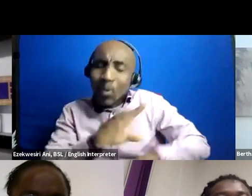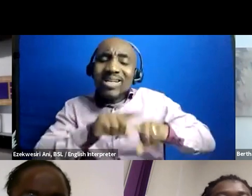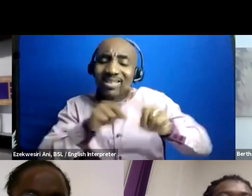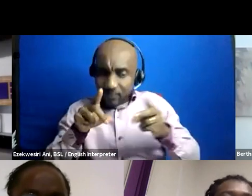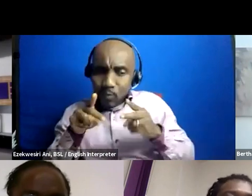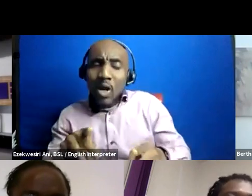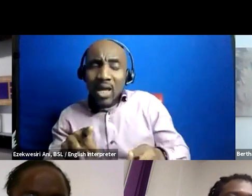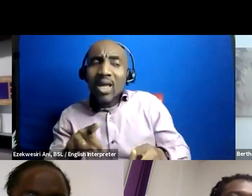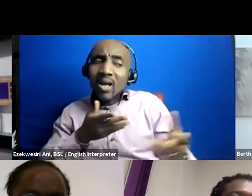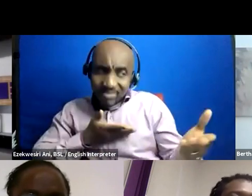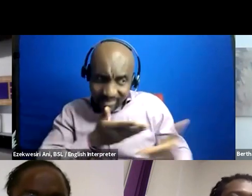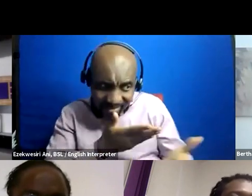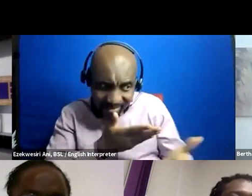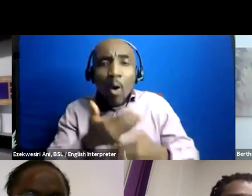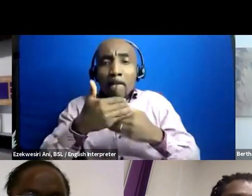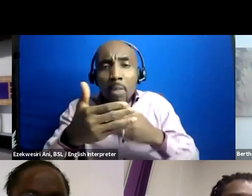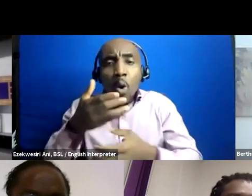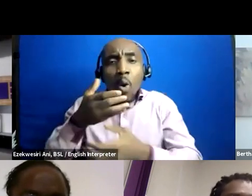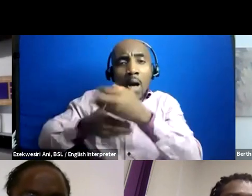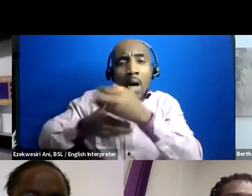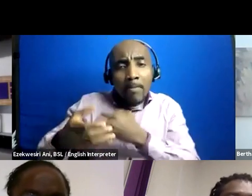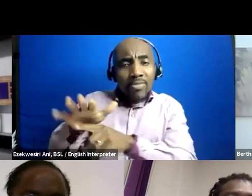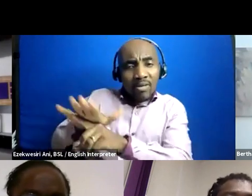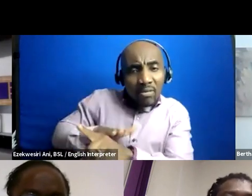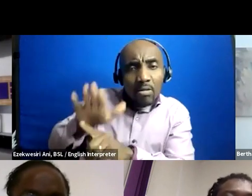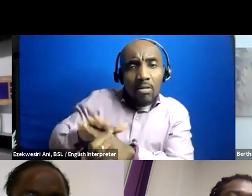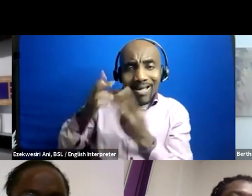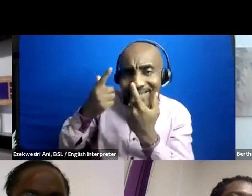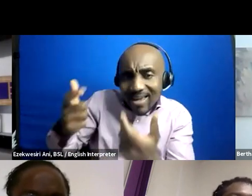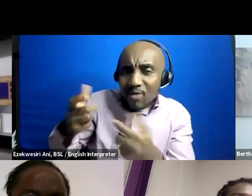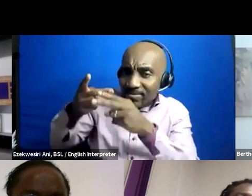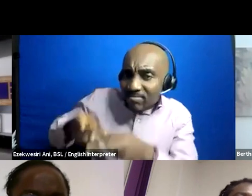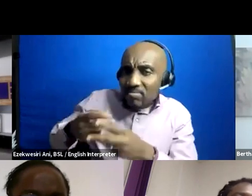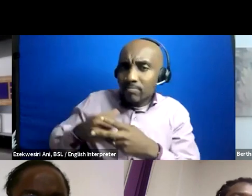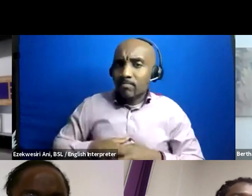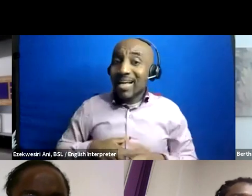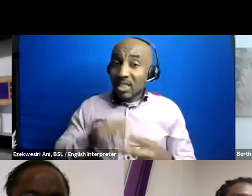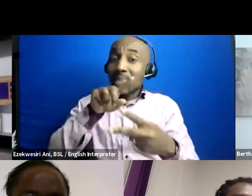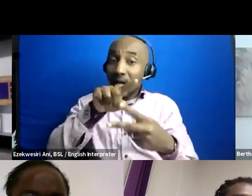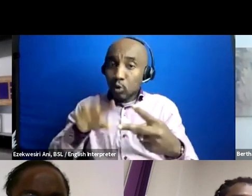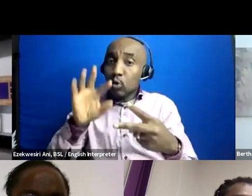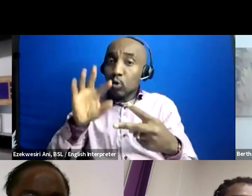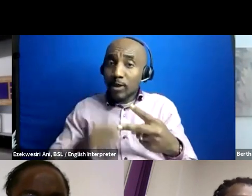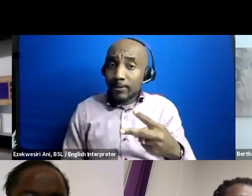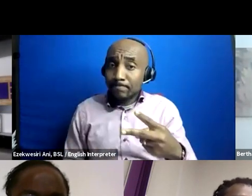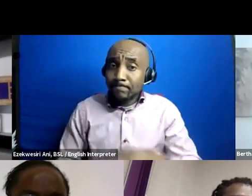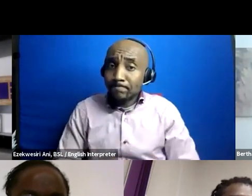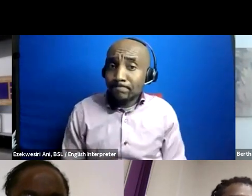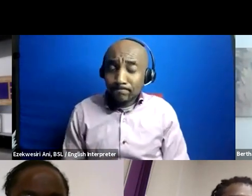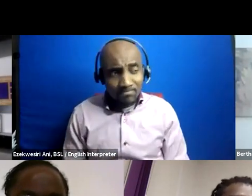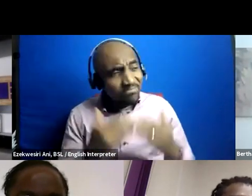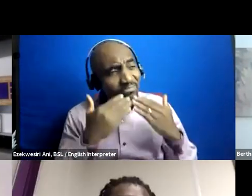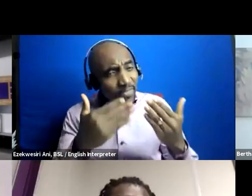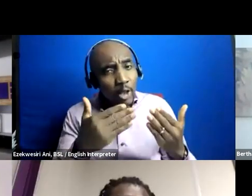better or more empathetic or more caring. So I think those would be my 2 points. Thank you for